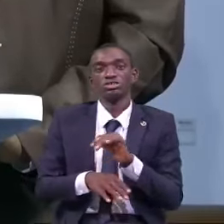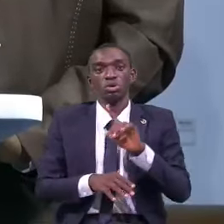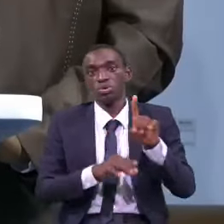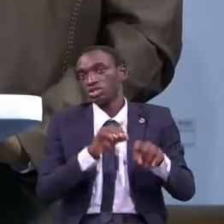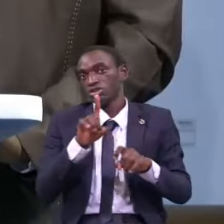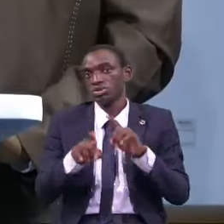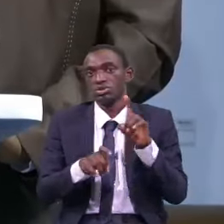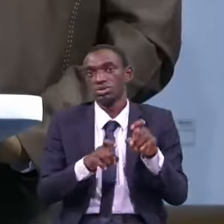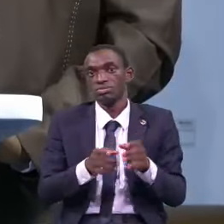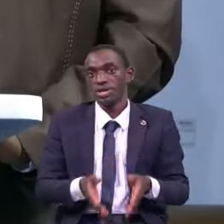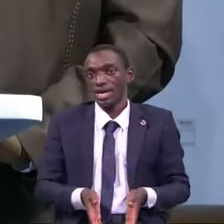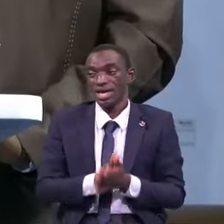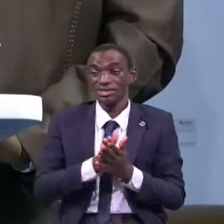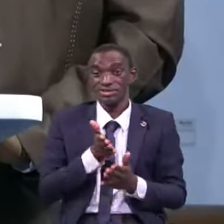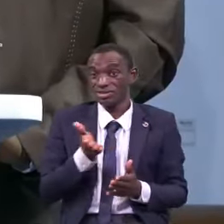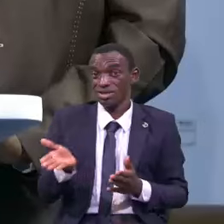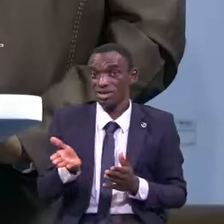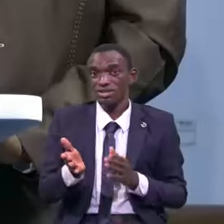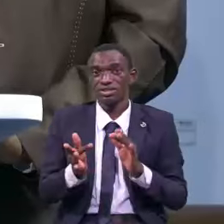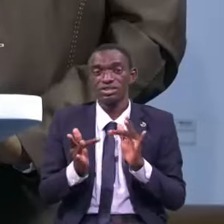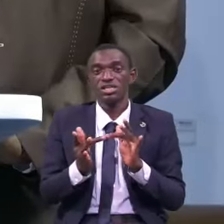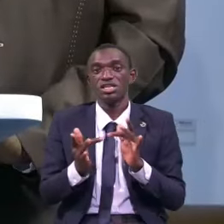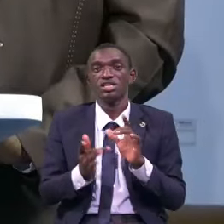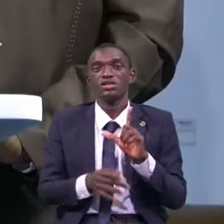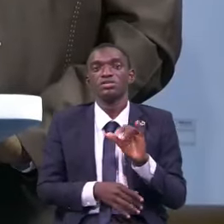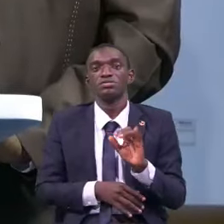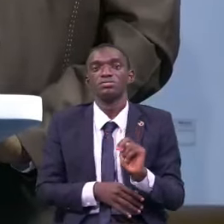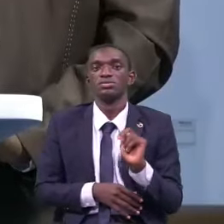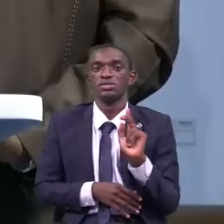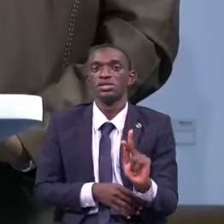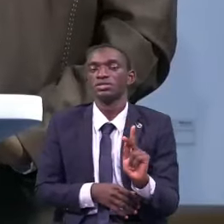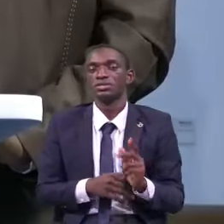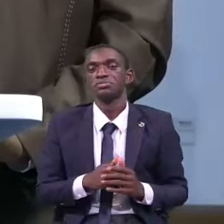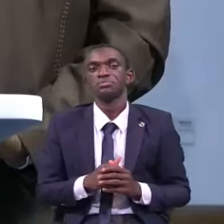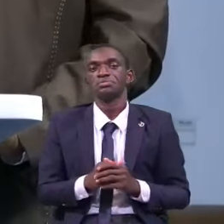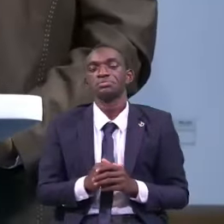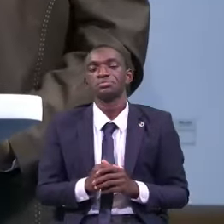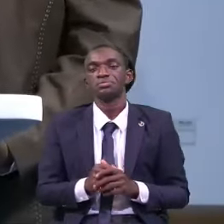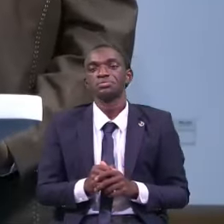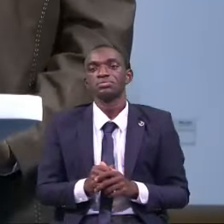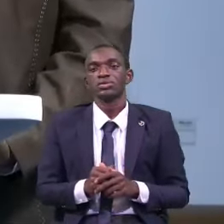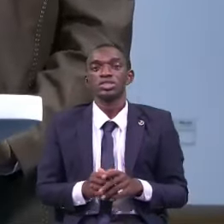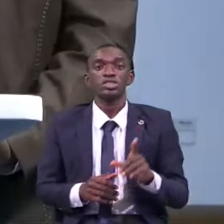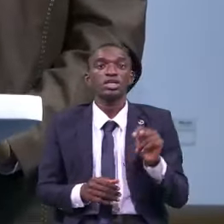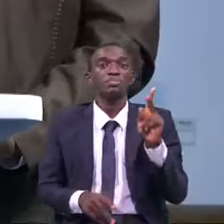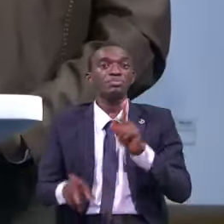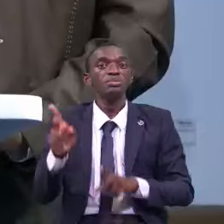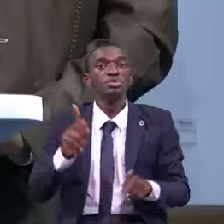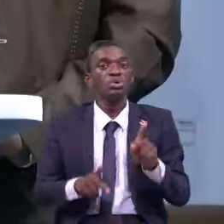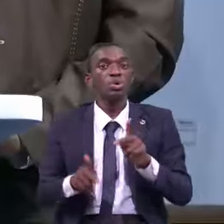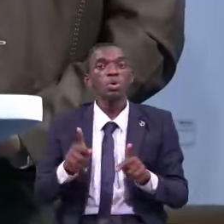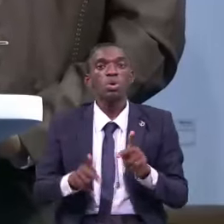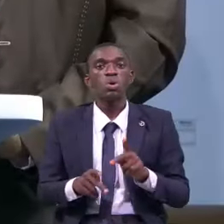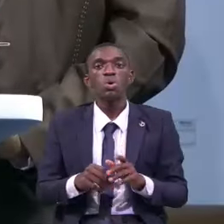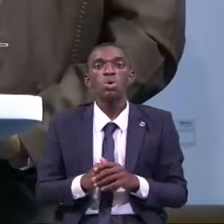aura des gens qui vont s'occuper de votre croissance spirituelle. And the people will take over